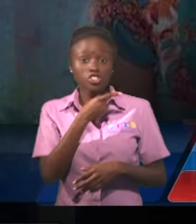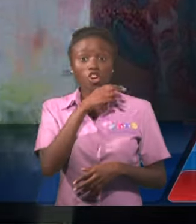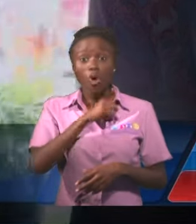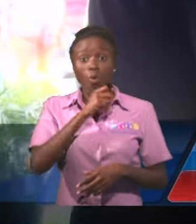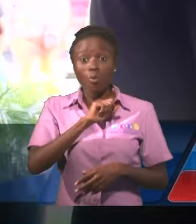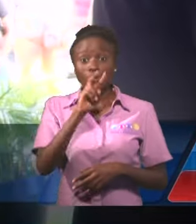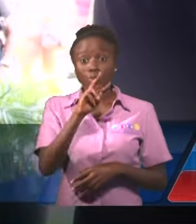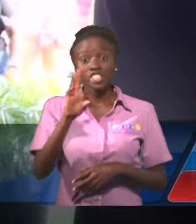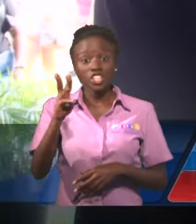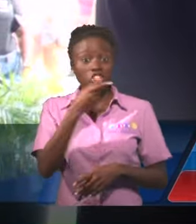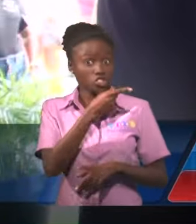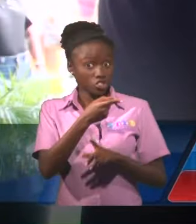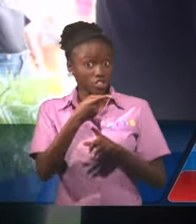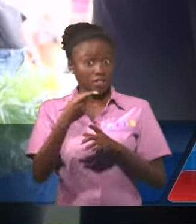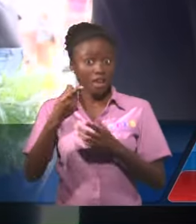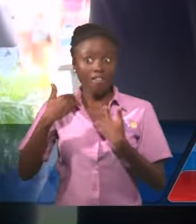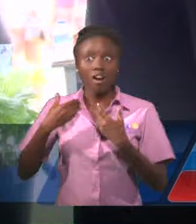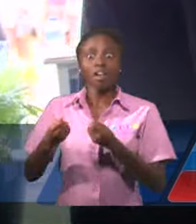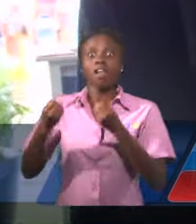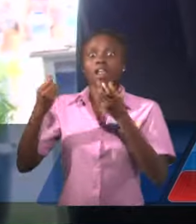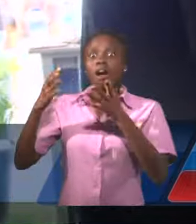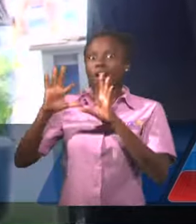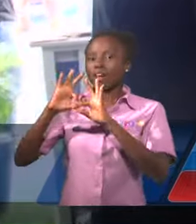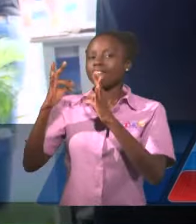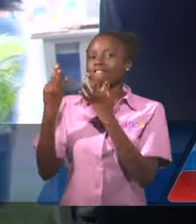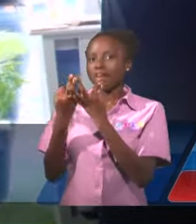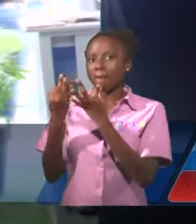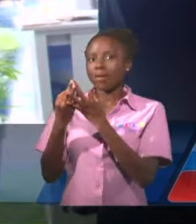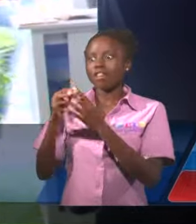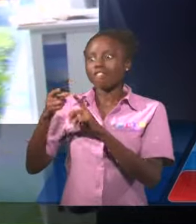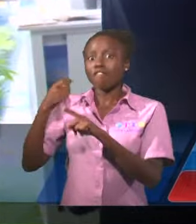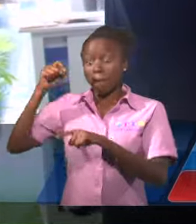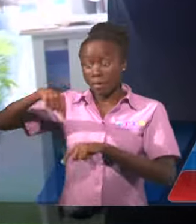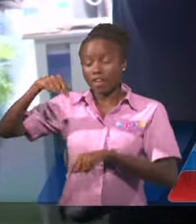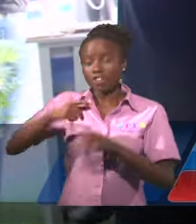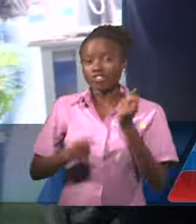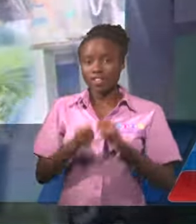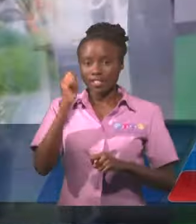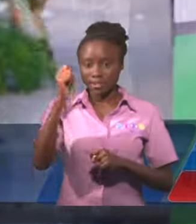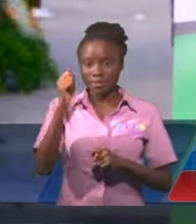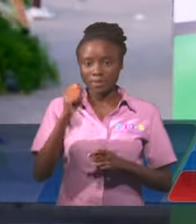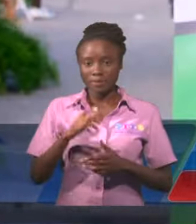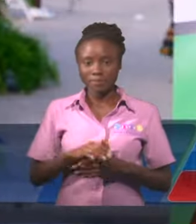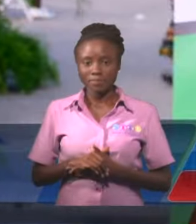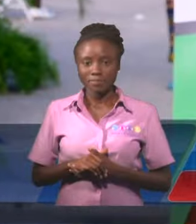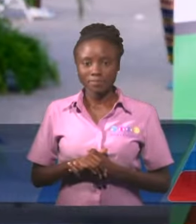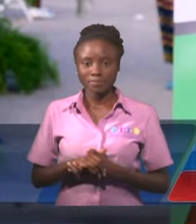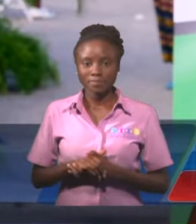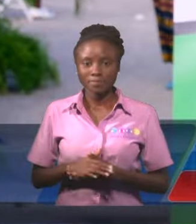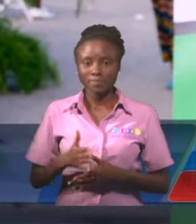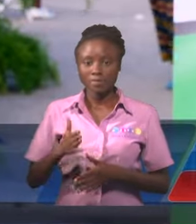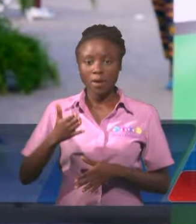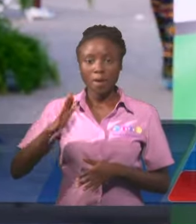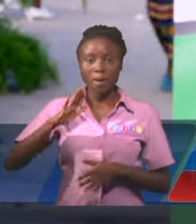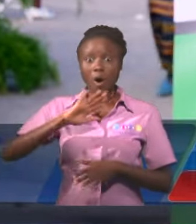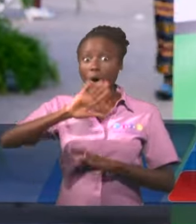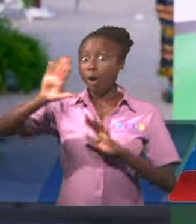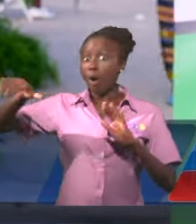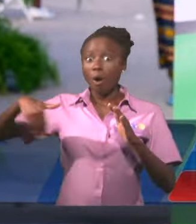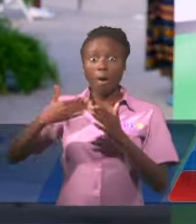countless trainee roots, is in Trinidad to feature in NEDCO's Entrepreneurship Awards on Saturday. Oh, my whole family, except